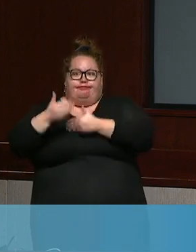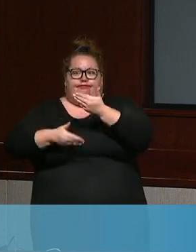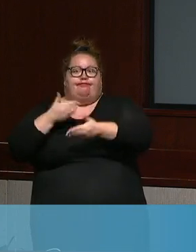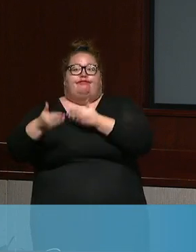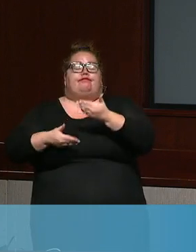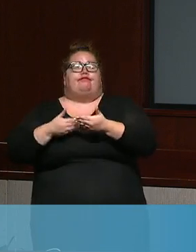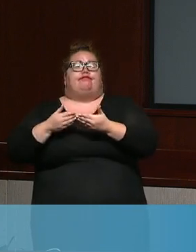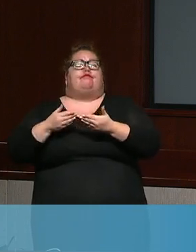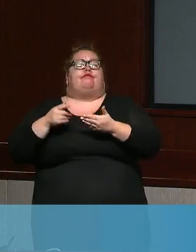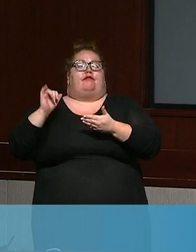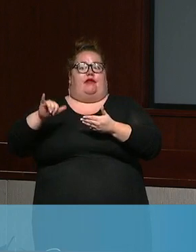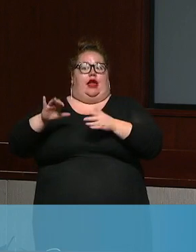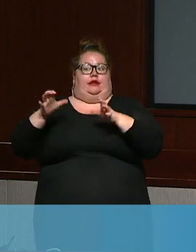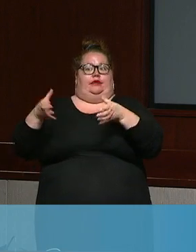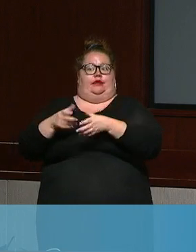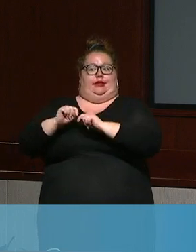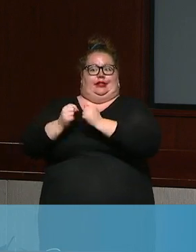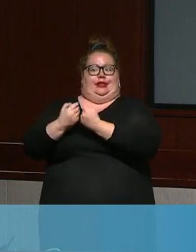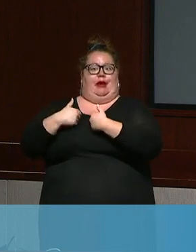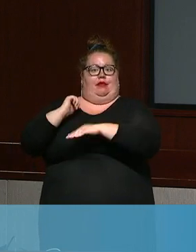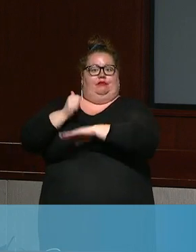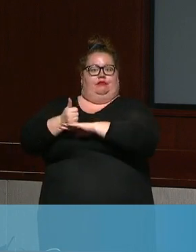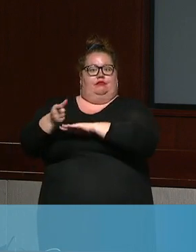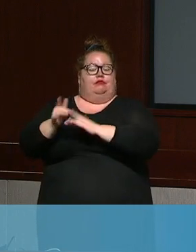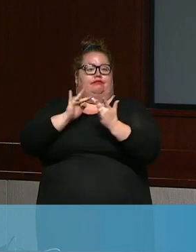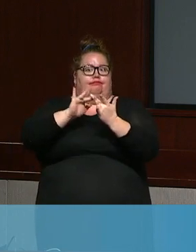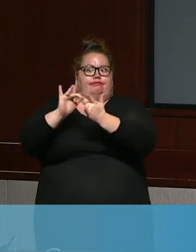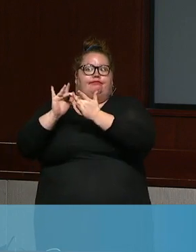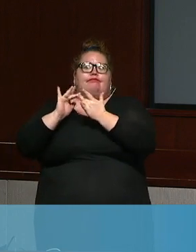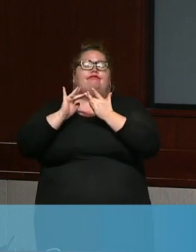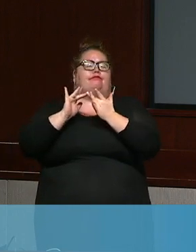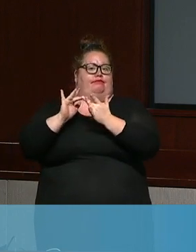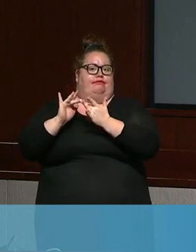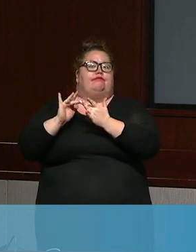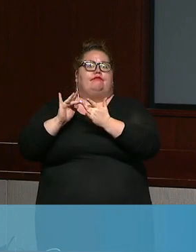contact with people who test positive. We are